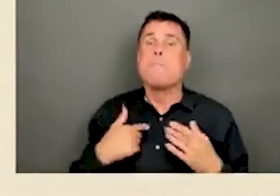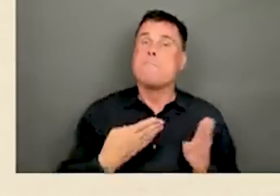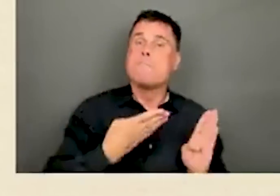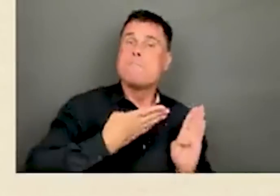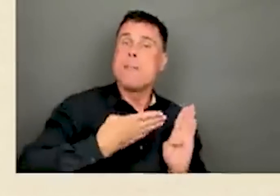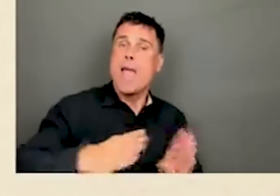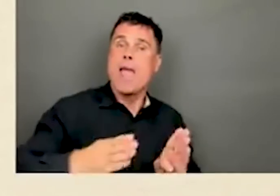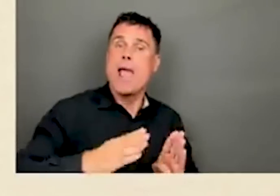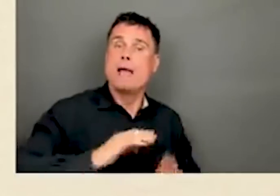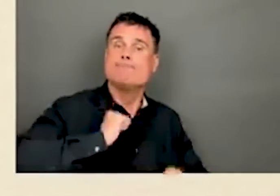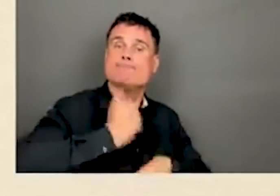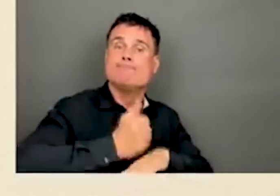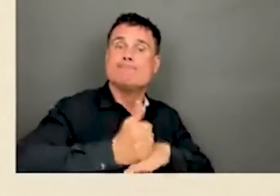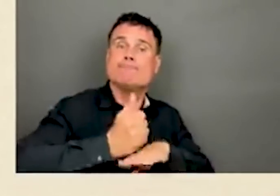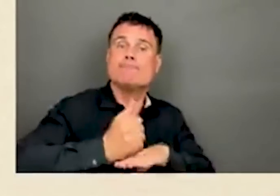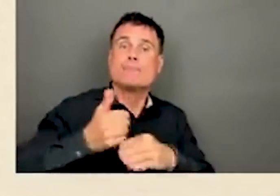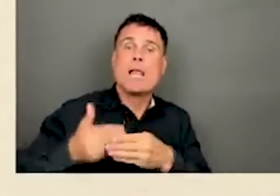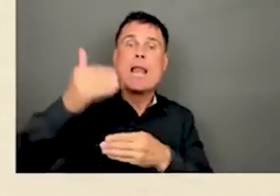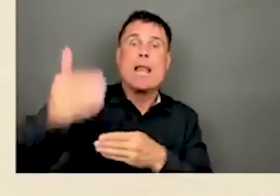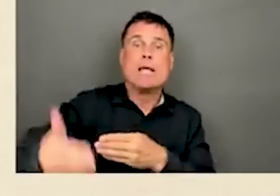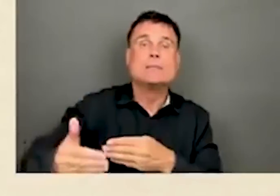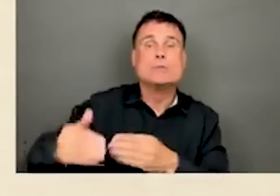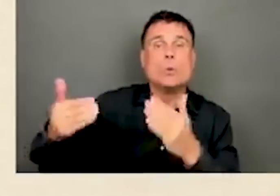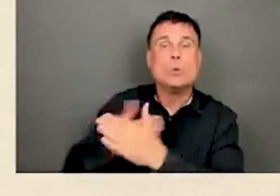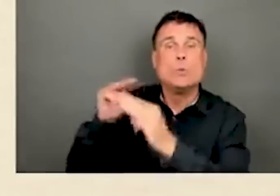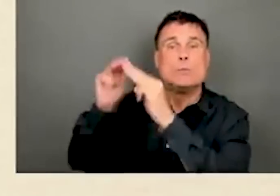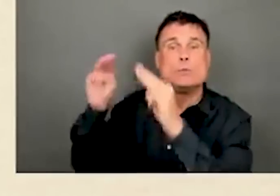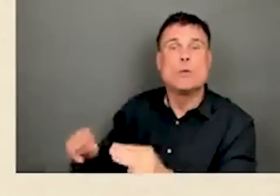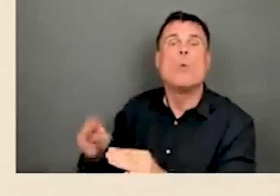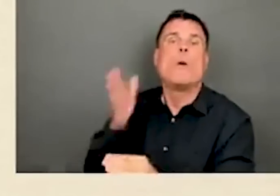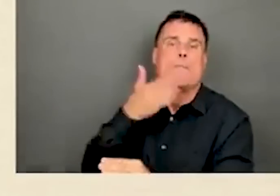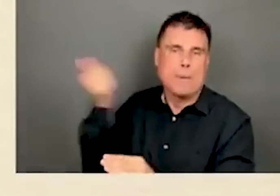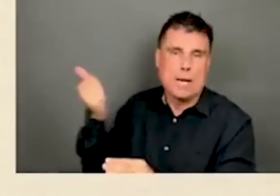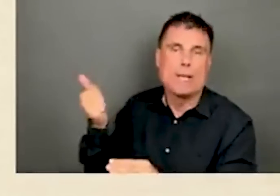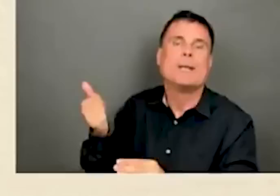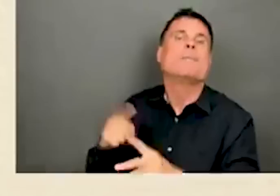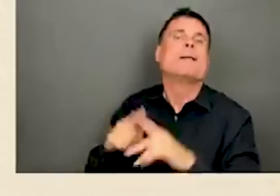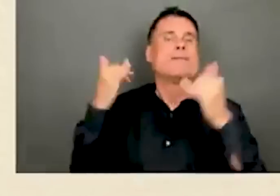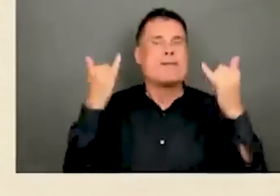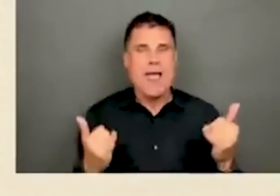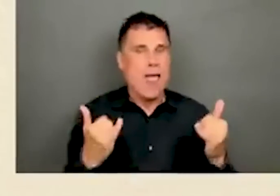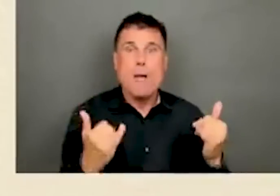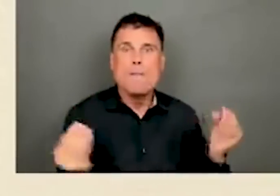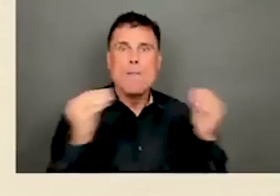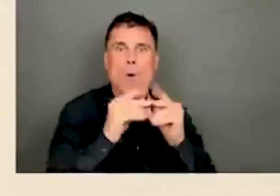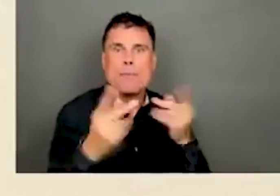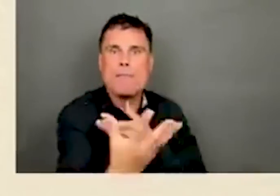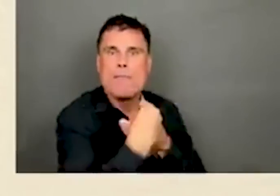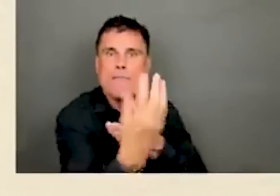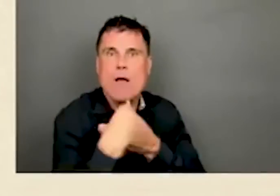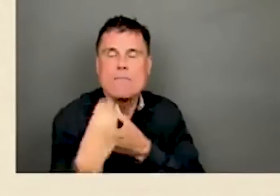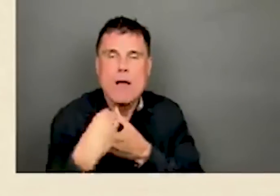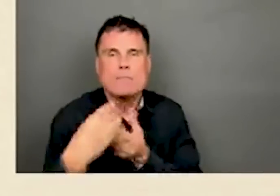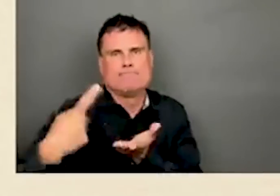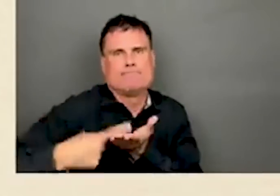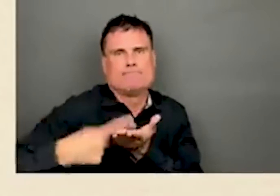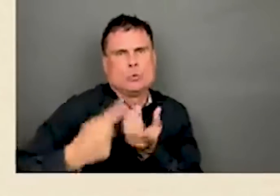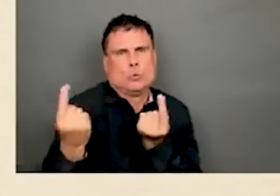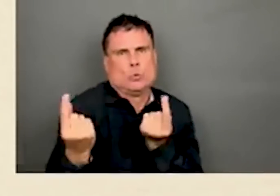never been more aware of the museum. That's the good news. And the better news is that we have a new CEO and